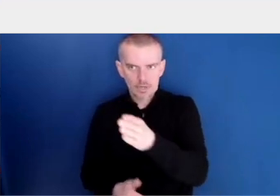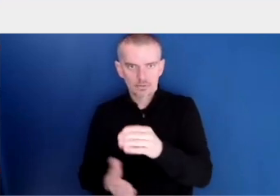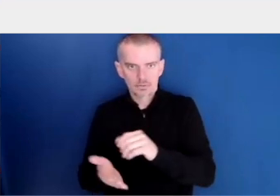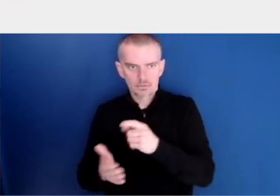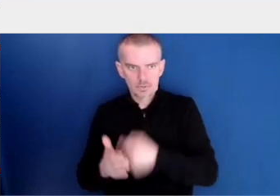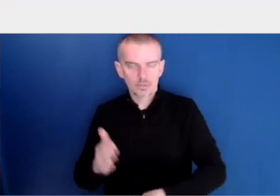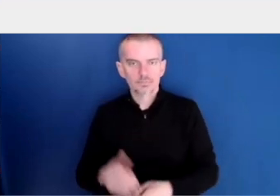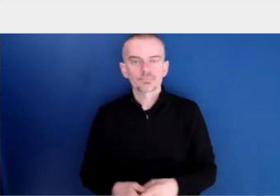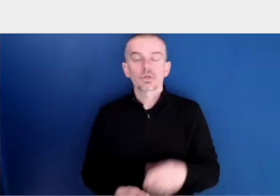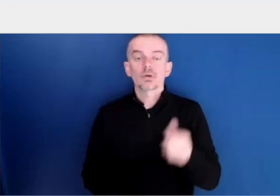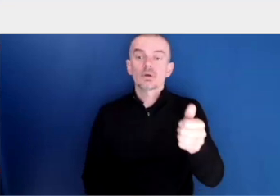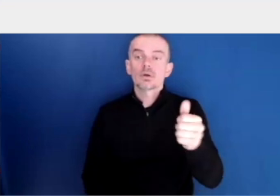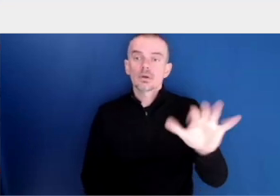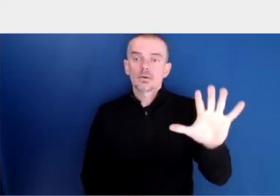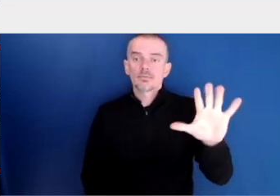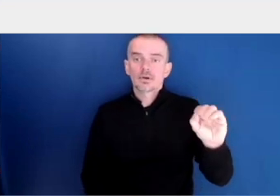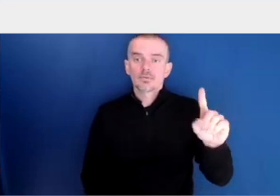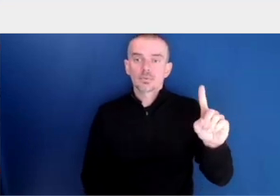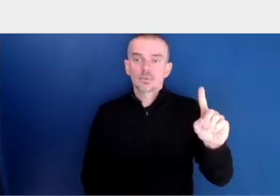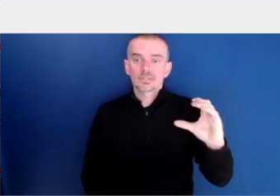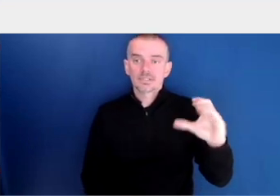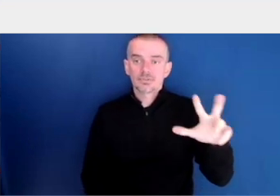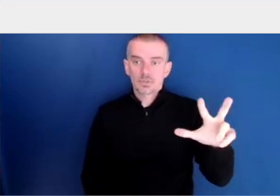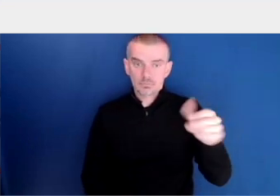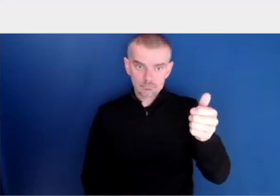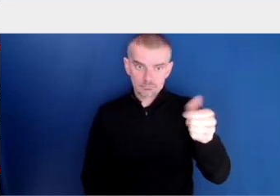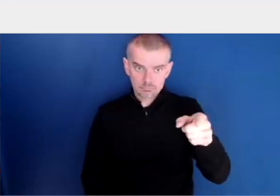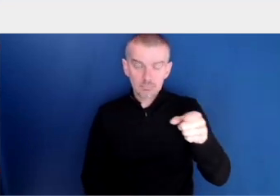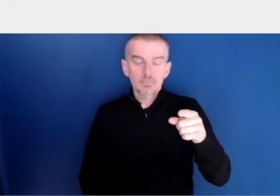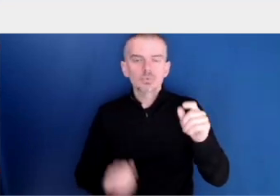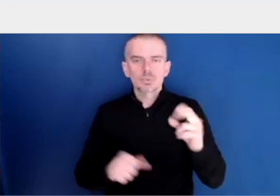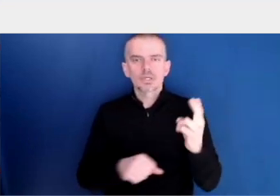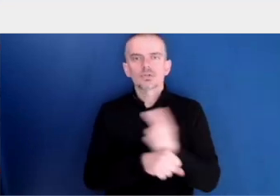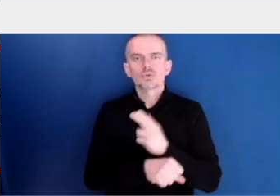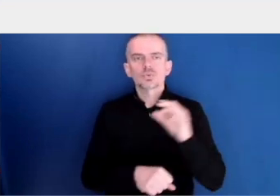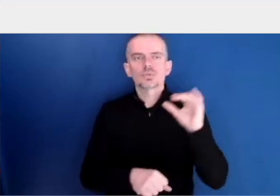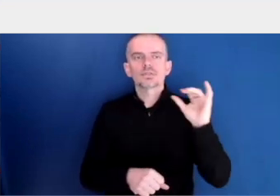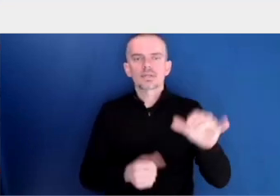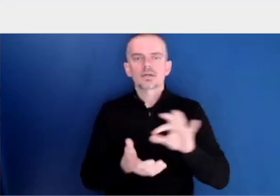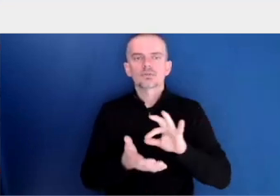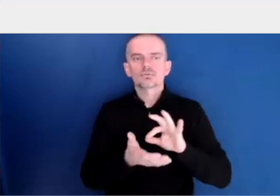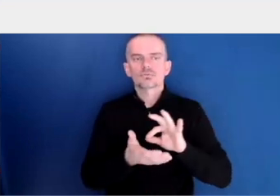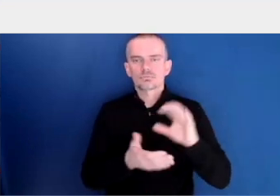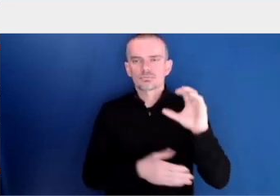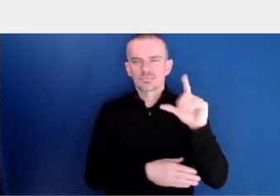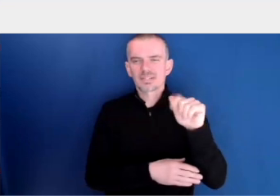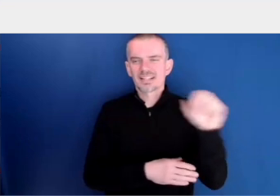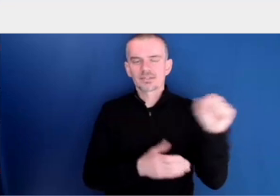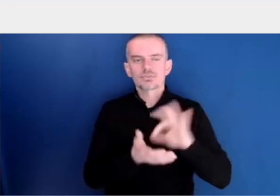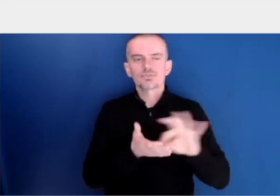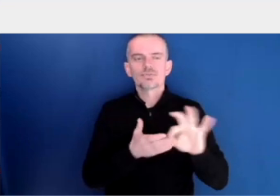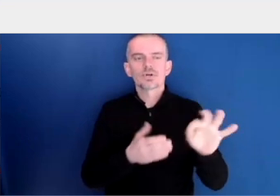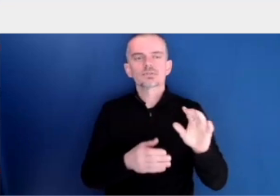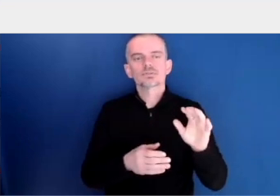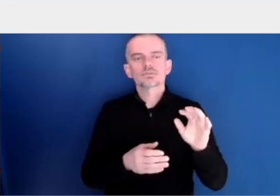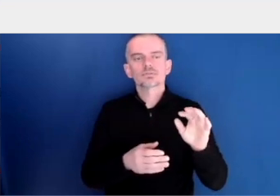a 501c3, you can also use that to track functional expense designations. And so